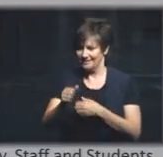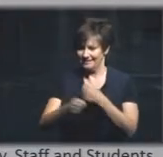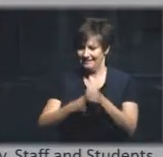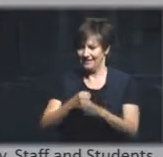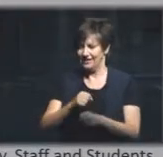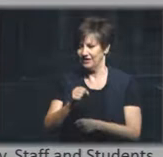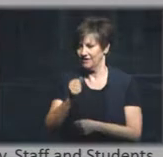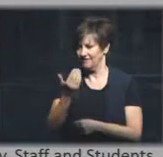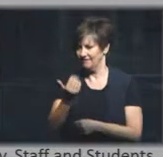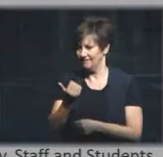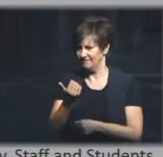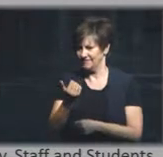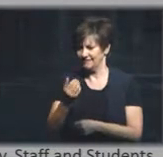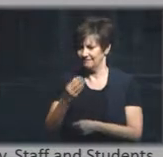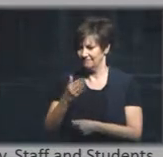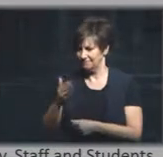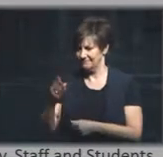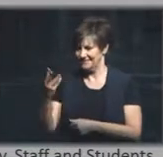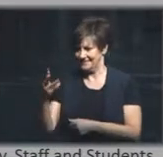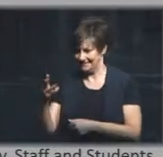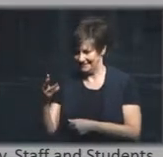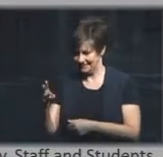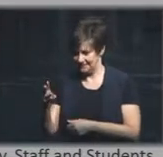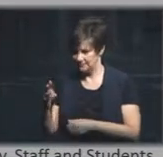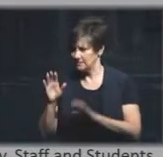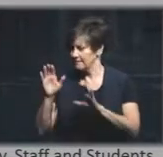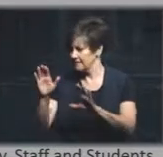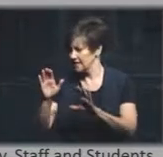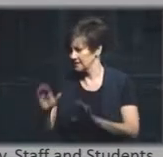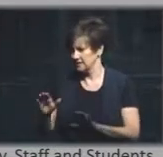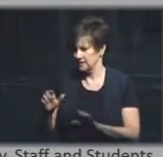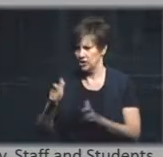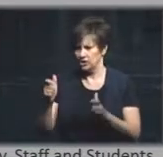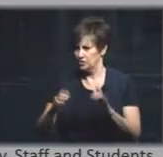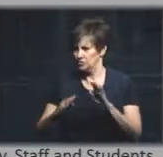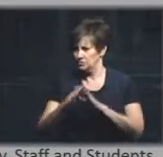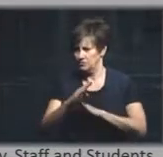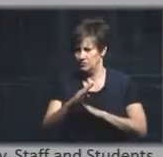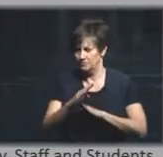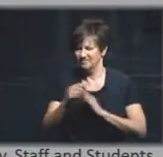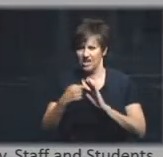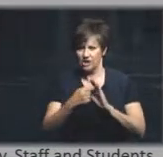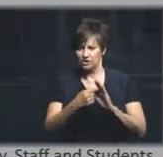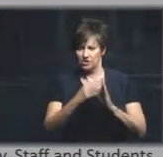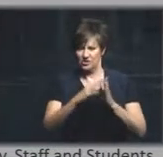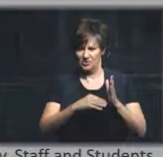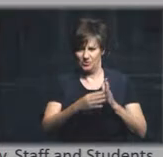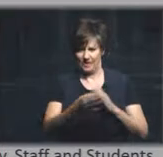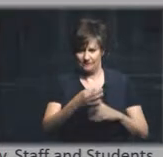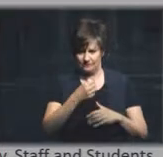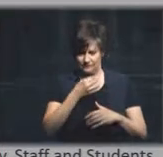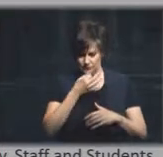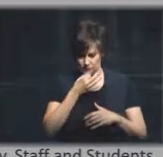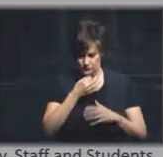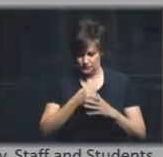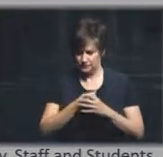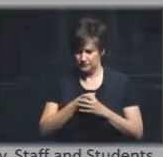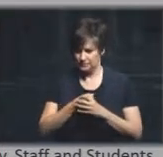15-16, and that was fantastic. It was a huge jump, and I'll show you a graph in just a moment in